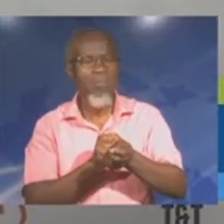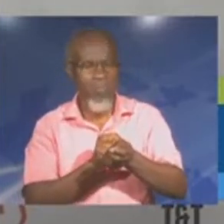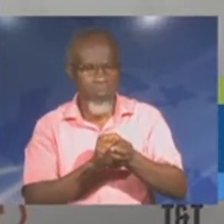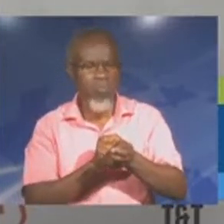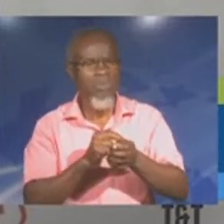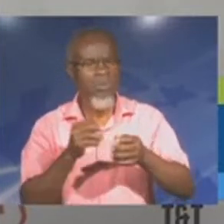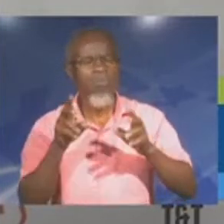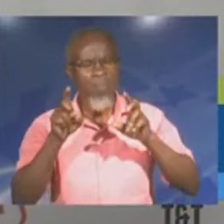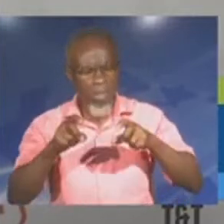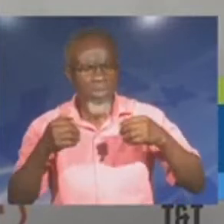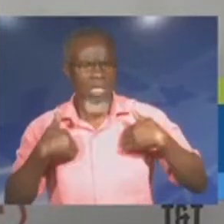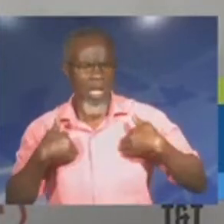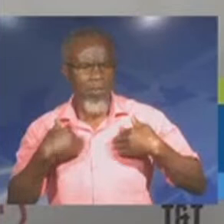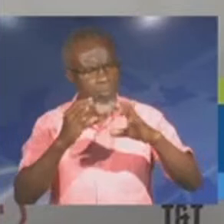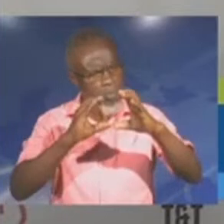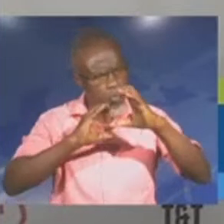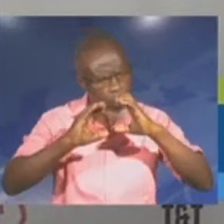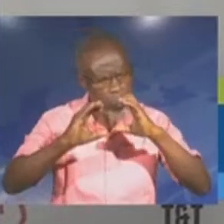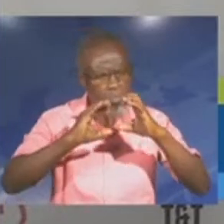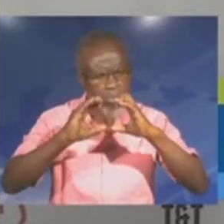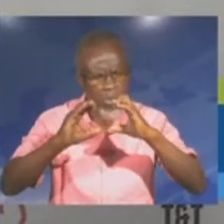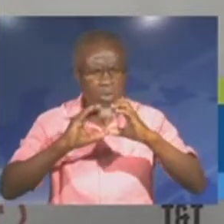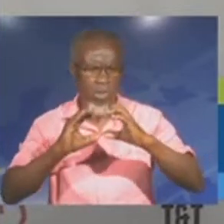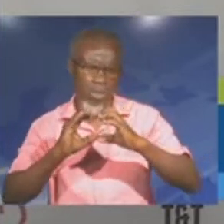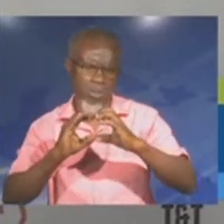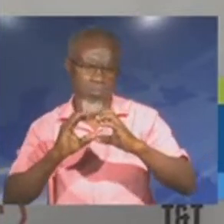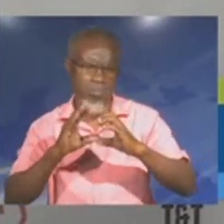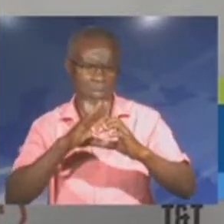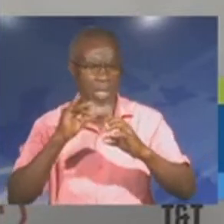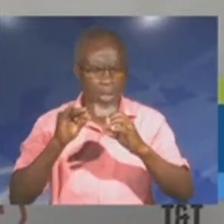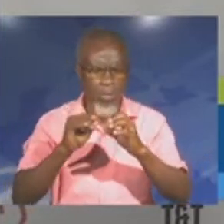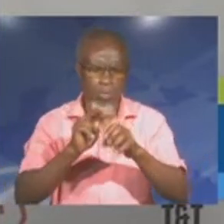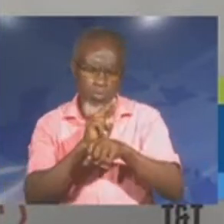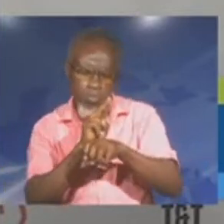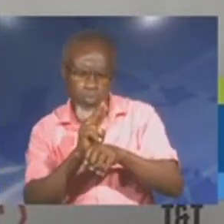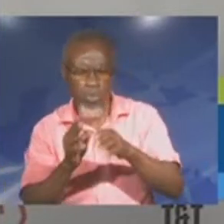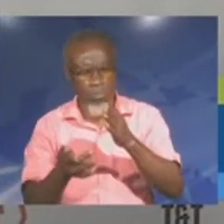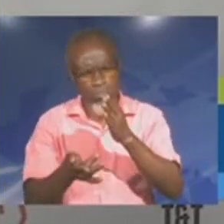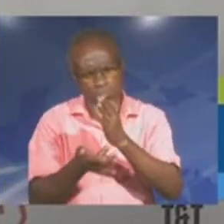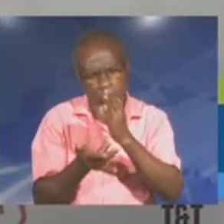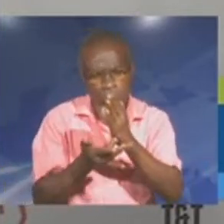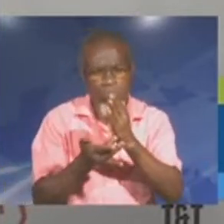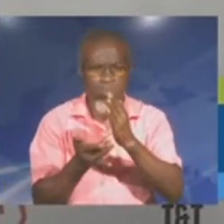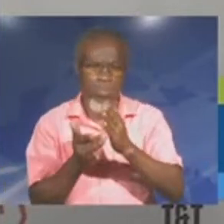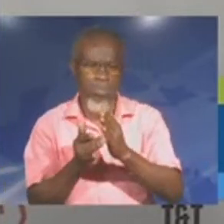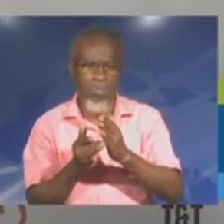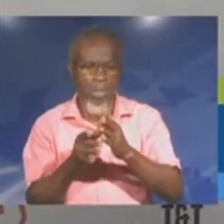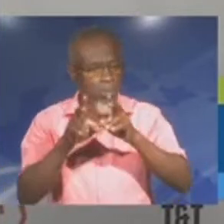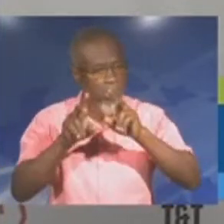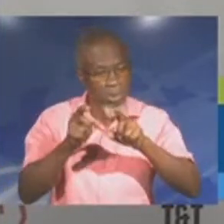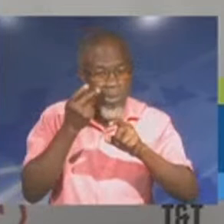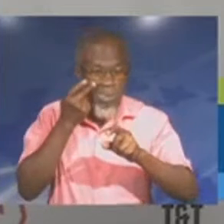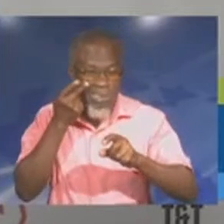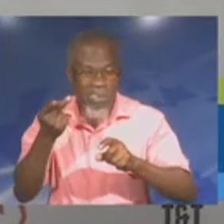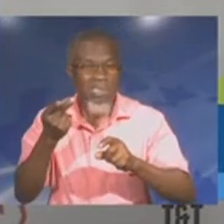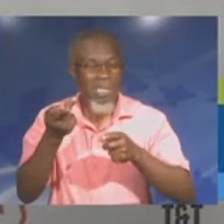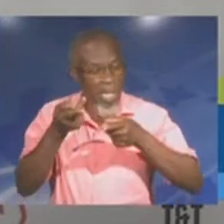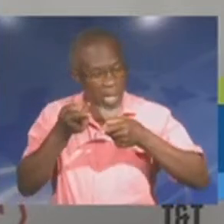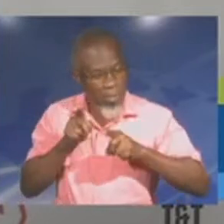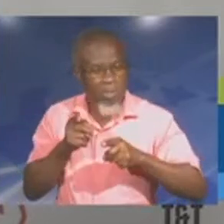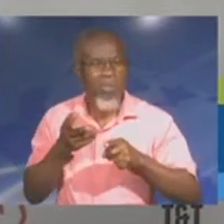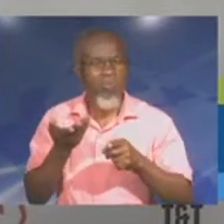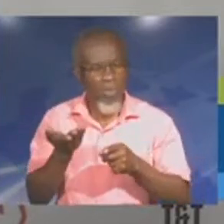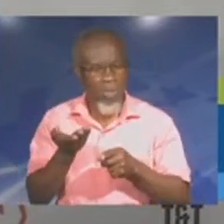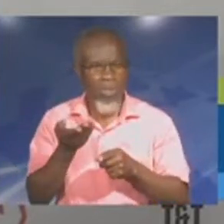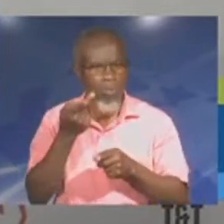communication amongst many other non-technical skills. And these attributes have been evident in the many ways we have cared